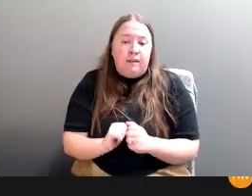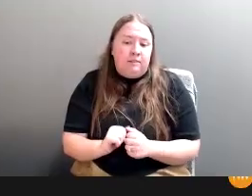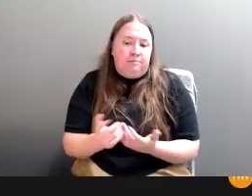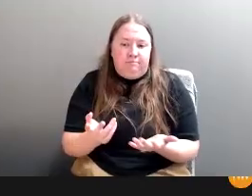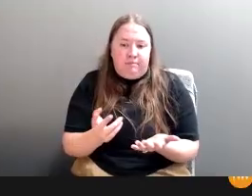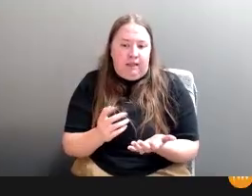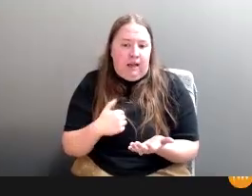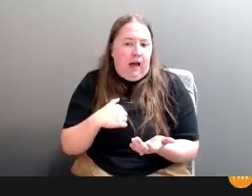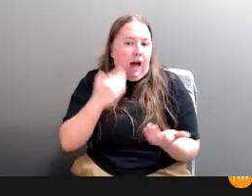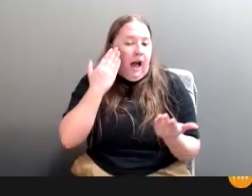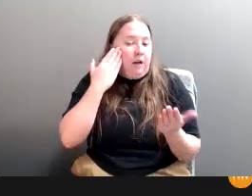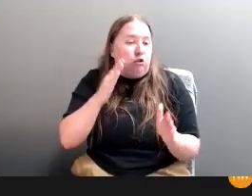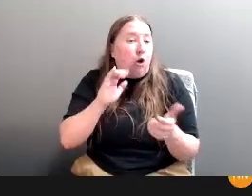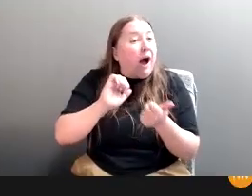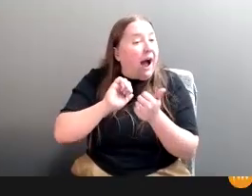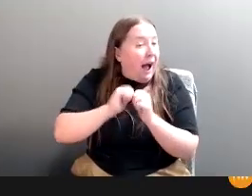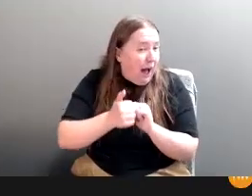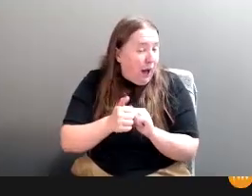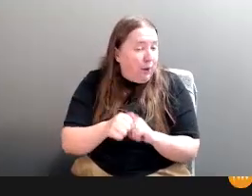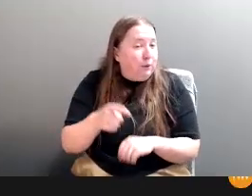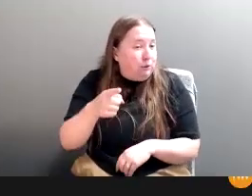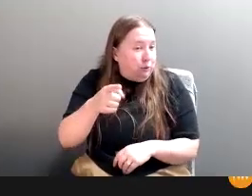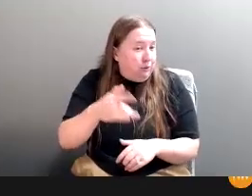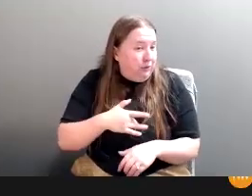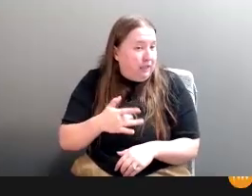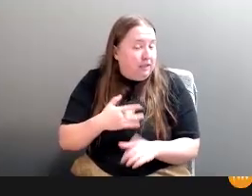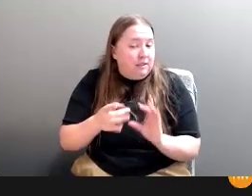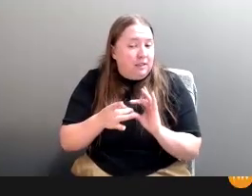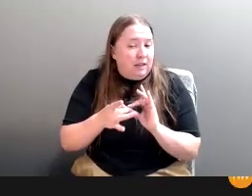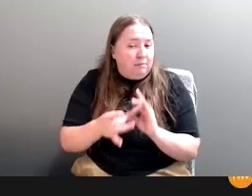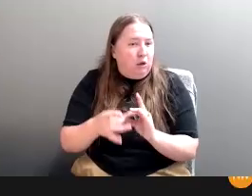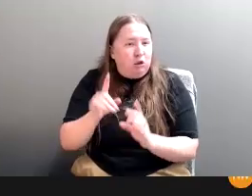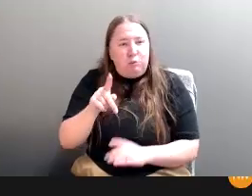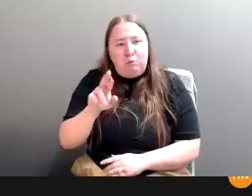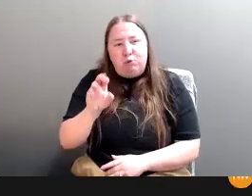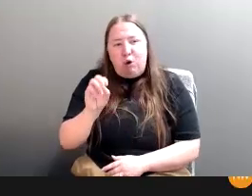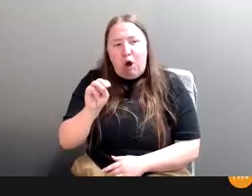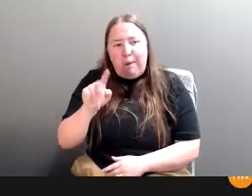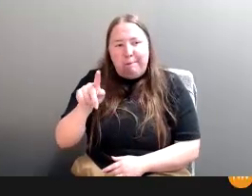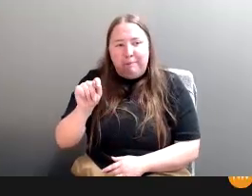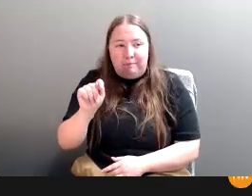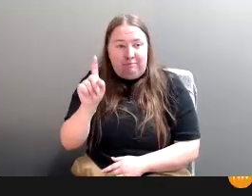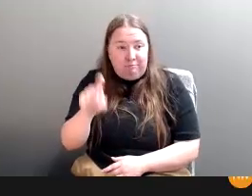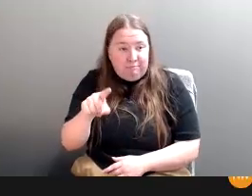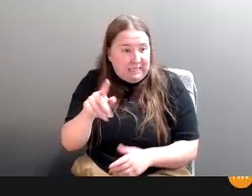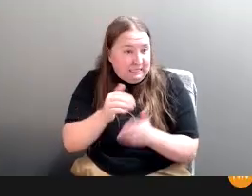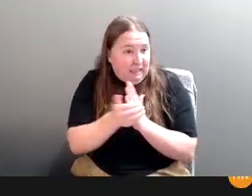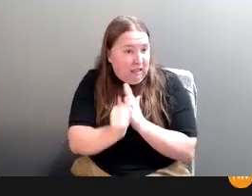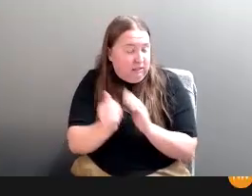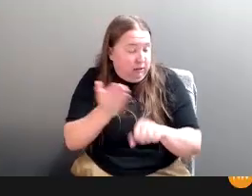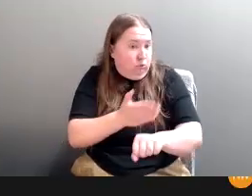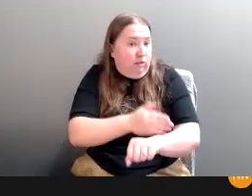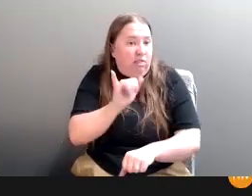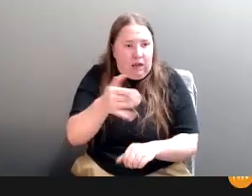mean, I don't know how you feel about your prompting skills, and of course improving those is way